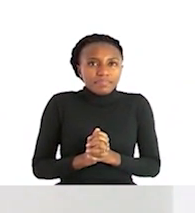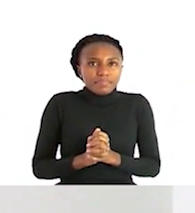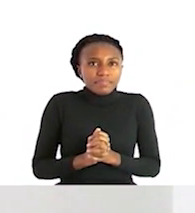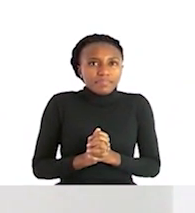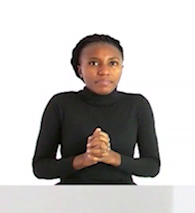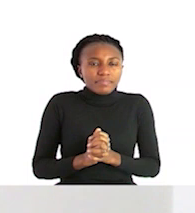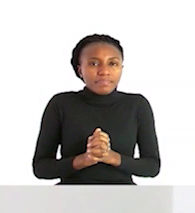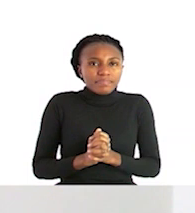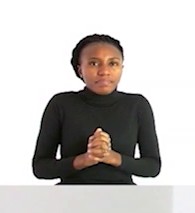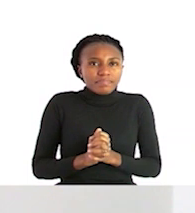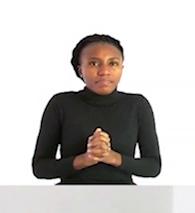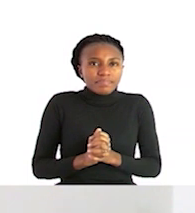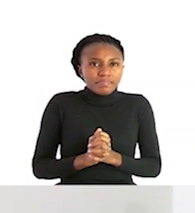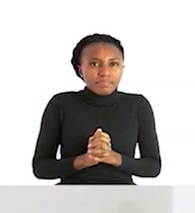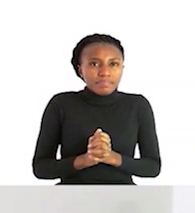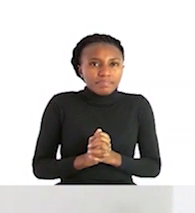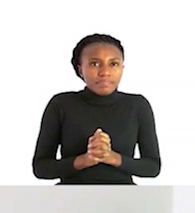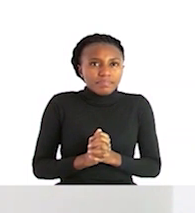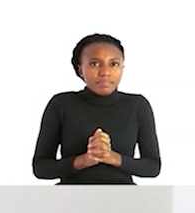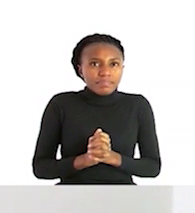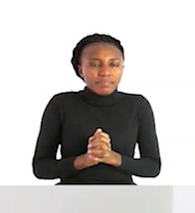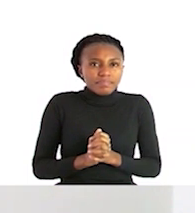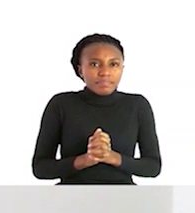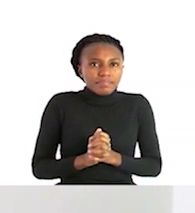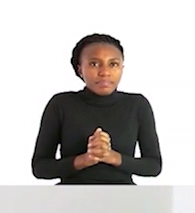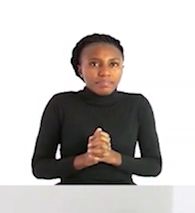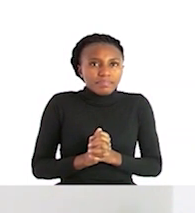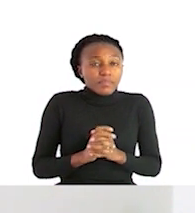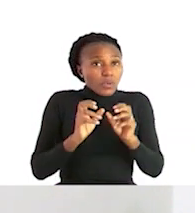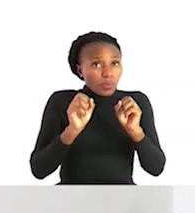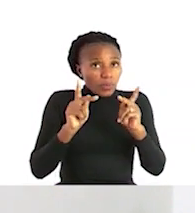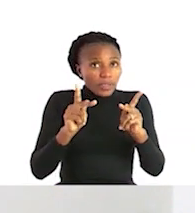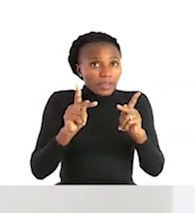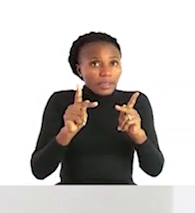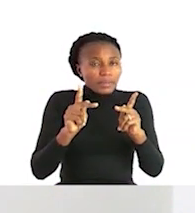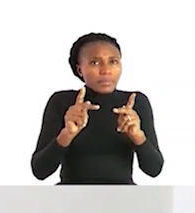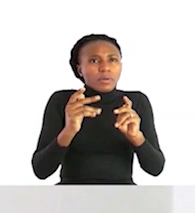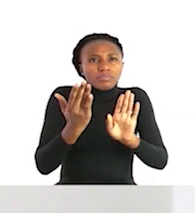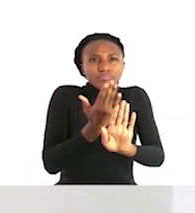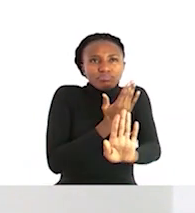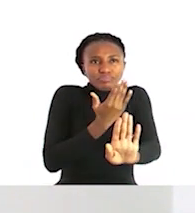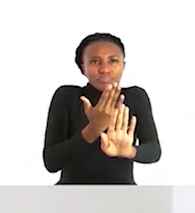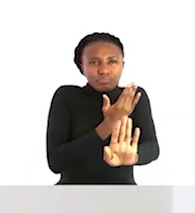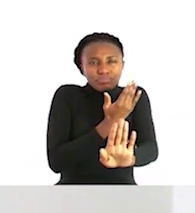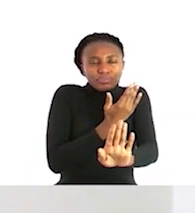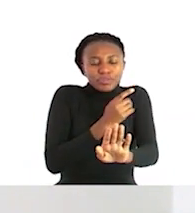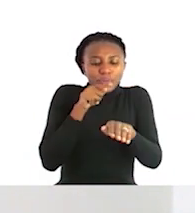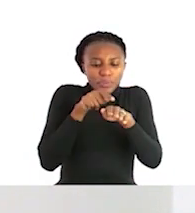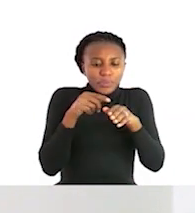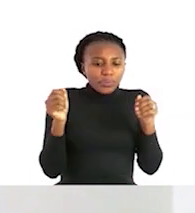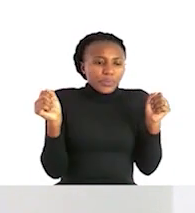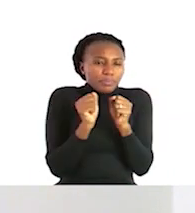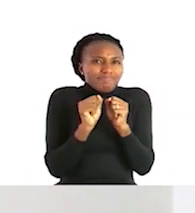the human body and causes dysfunction. Right. How do we avoid getting malaria? Let